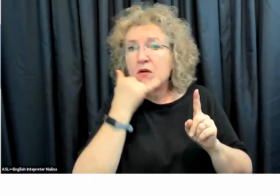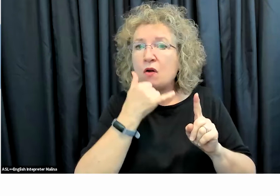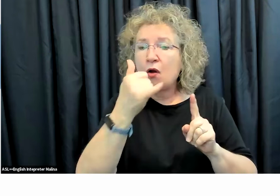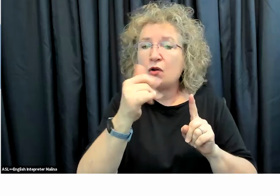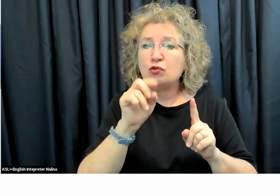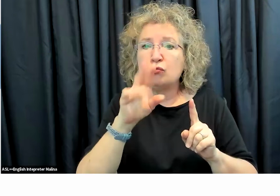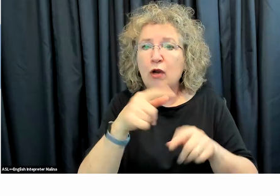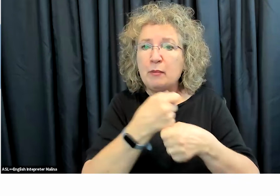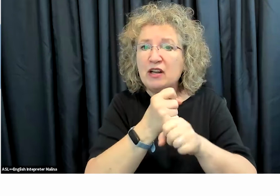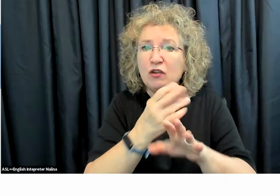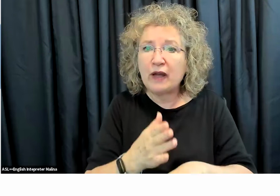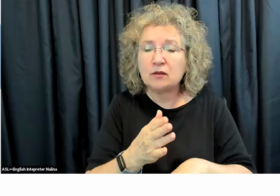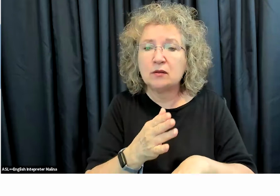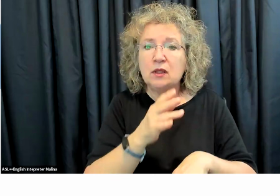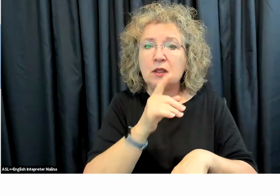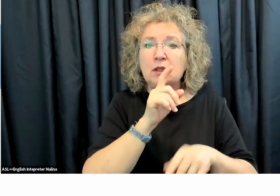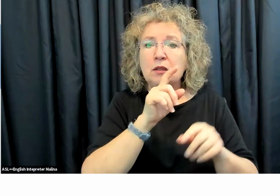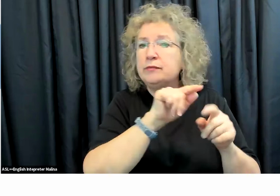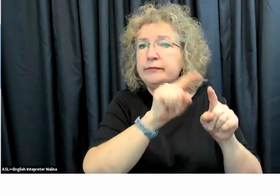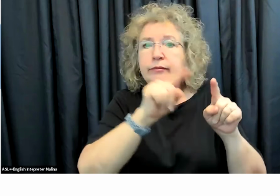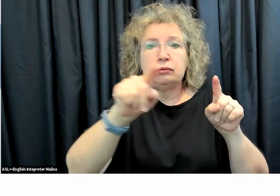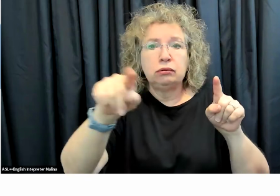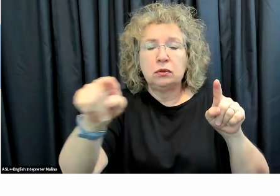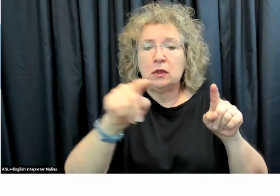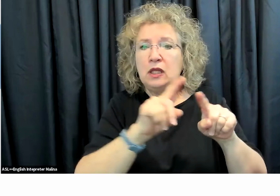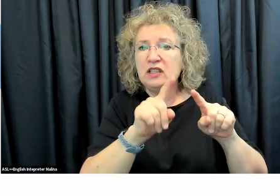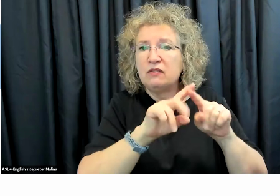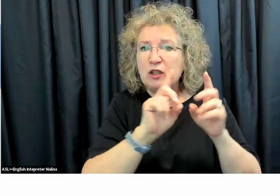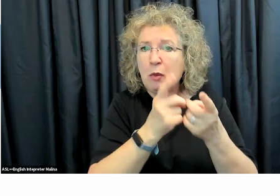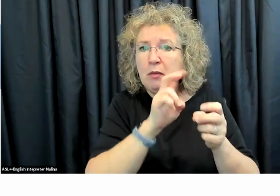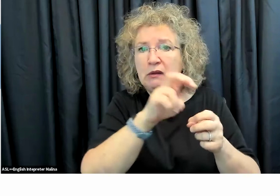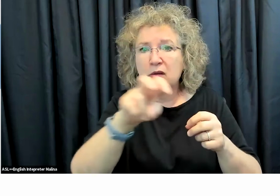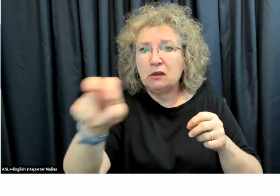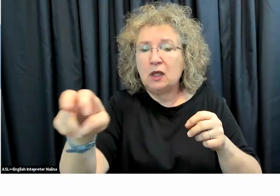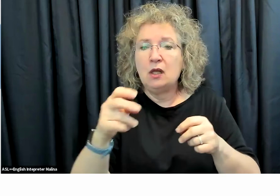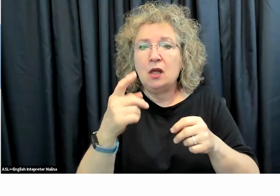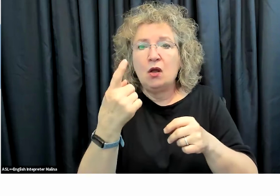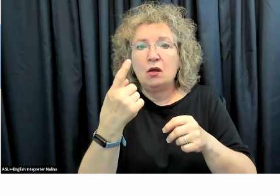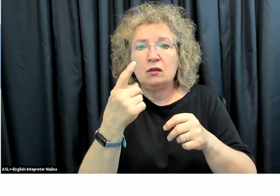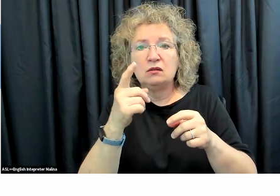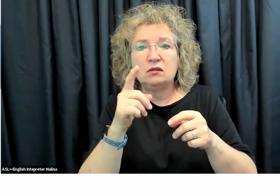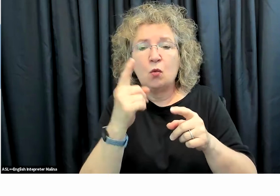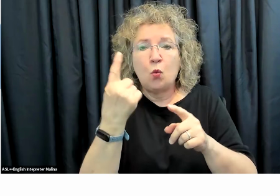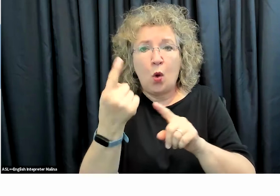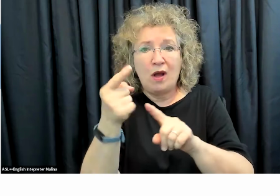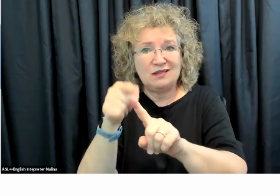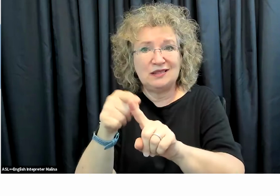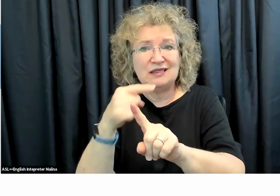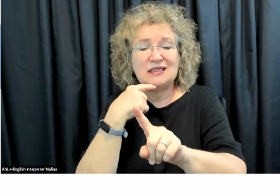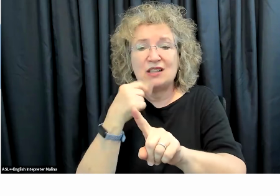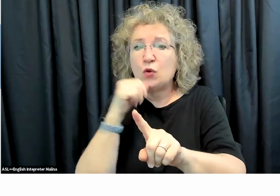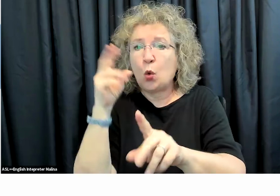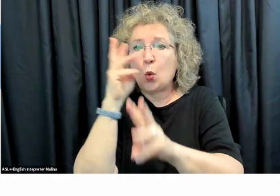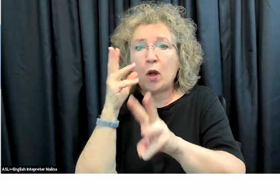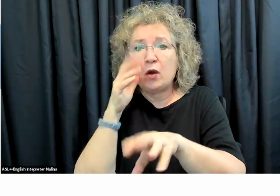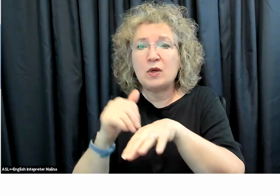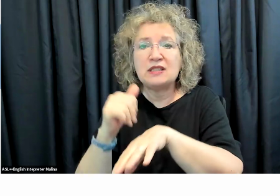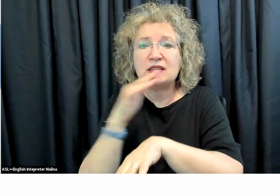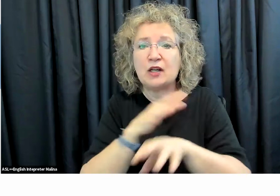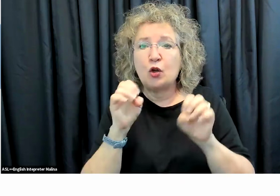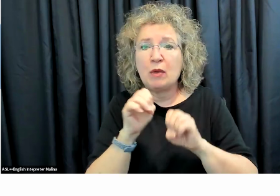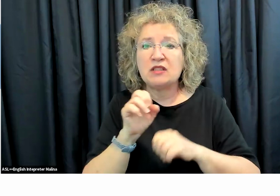to several different departments. No one could answer their question. One representative said, don't worry, we'll send an emergency